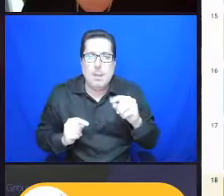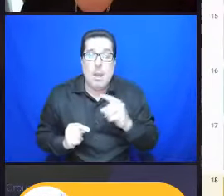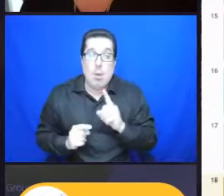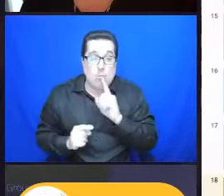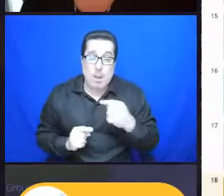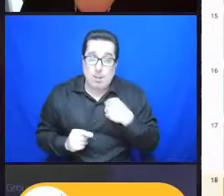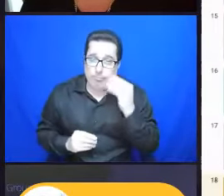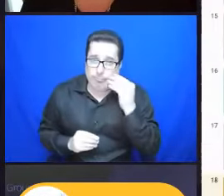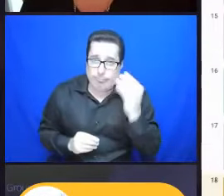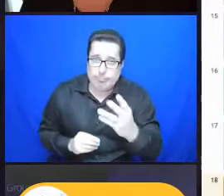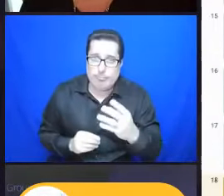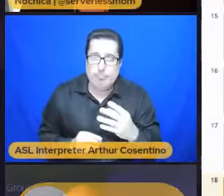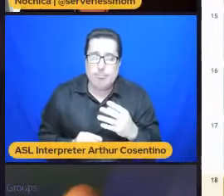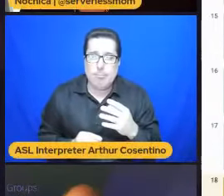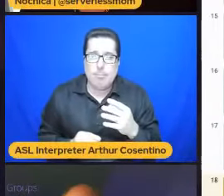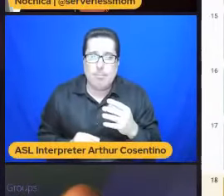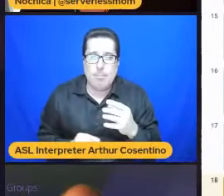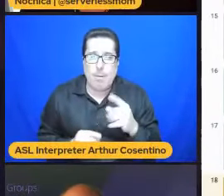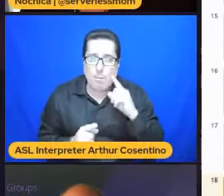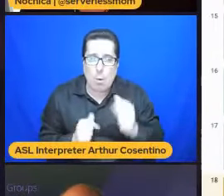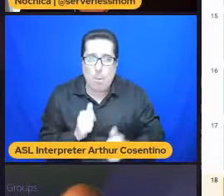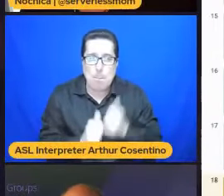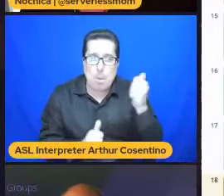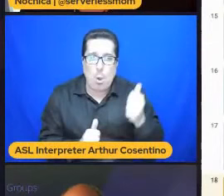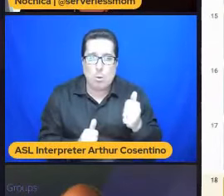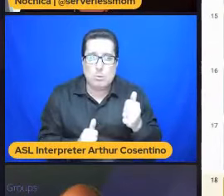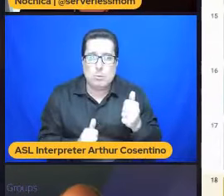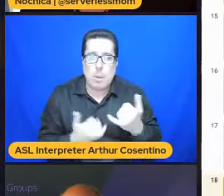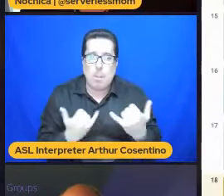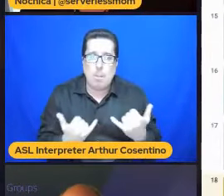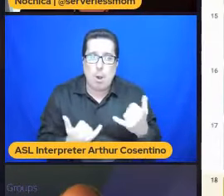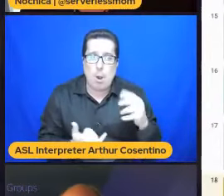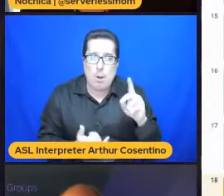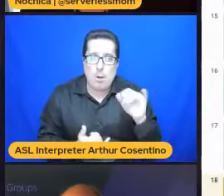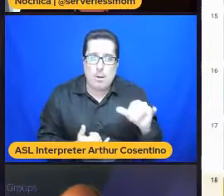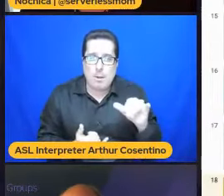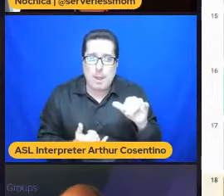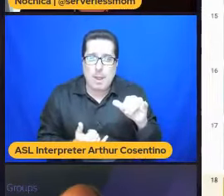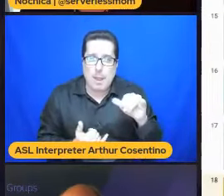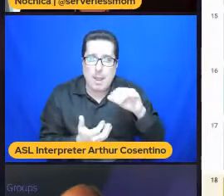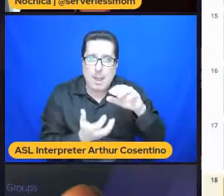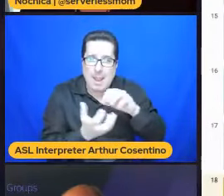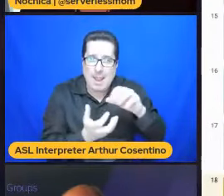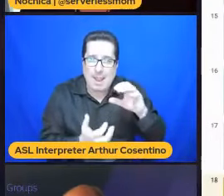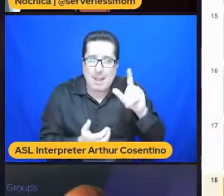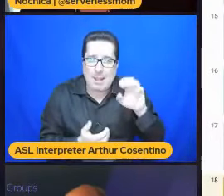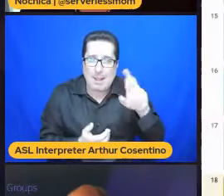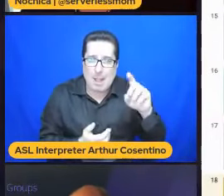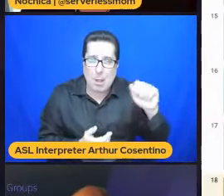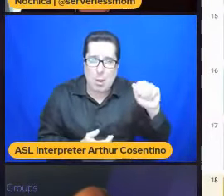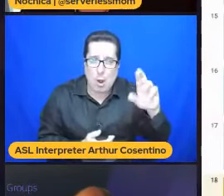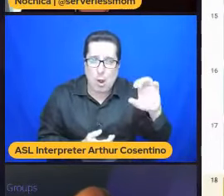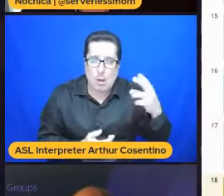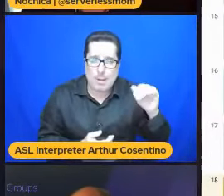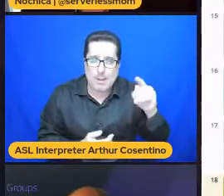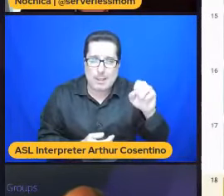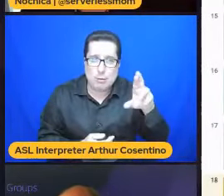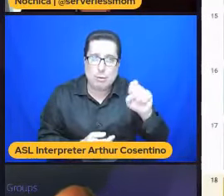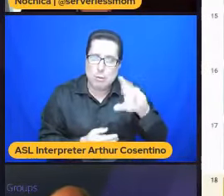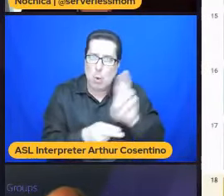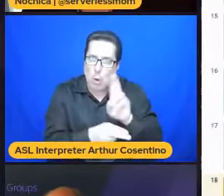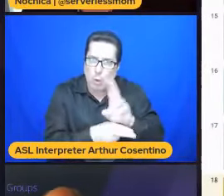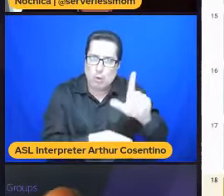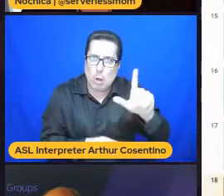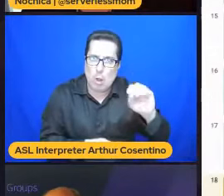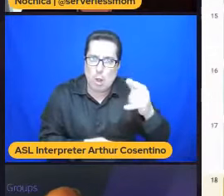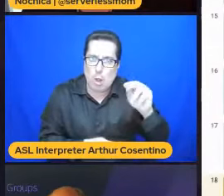say for most, modern cloud architectures, you want to be using as your logging path. You want to be logging